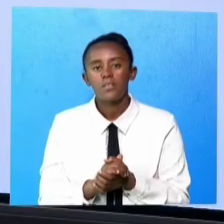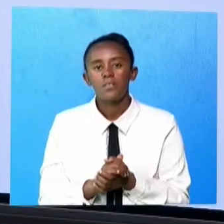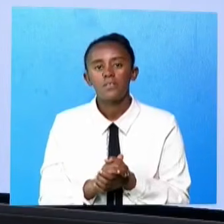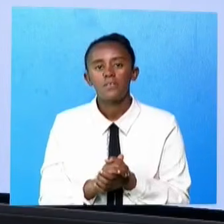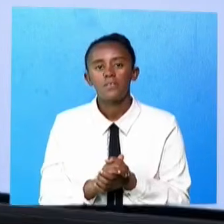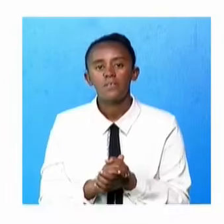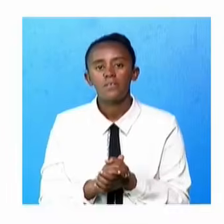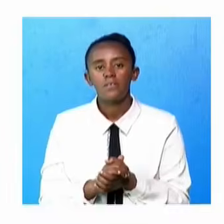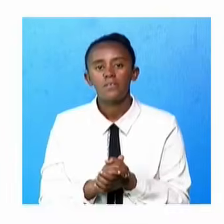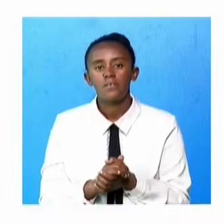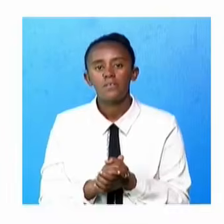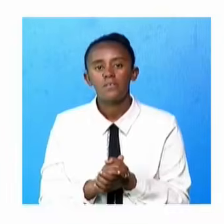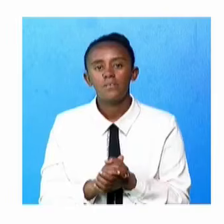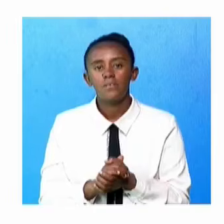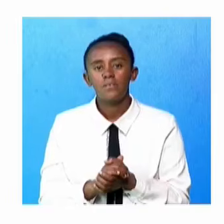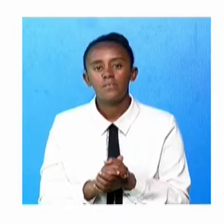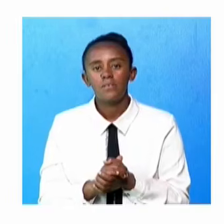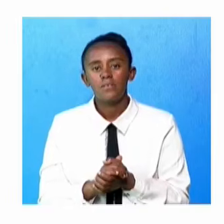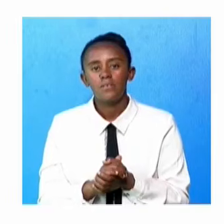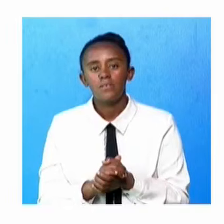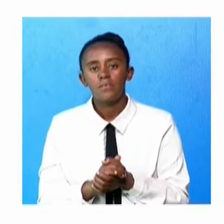Again,